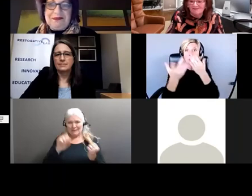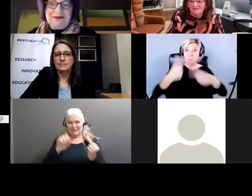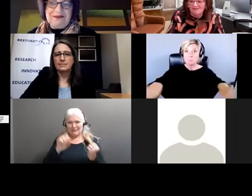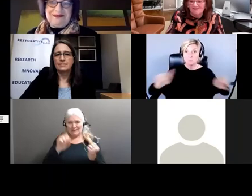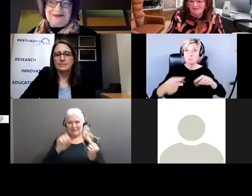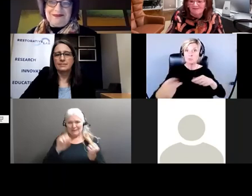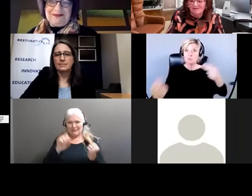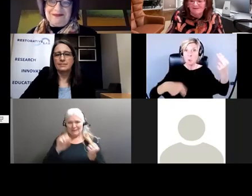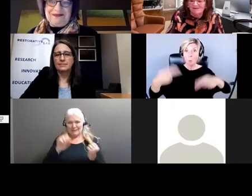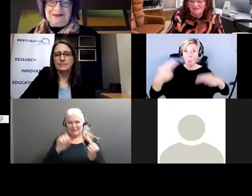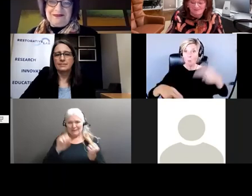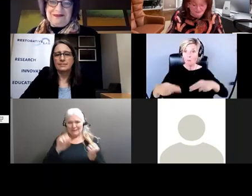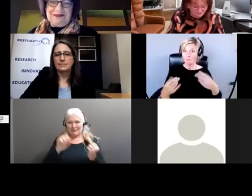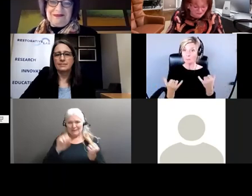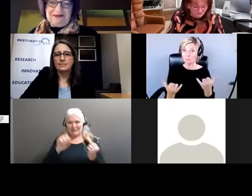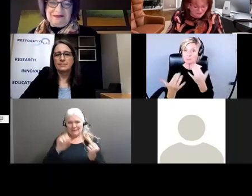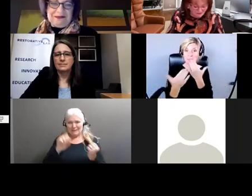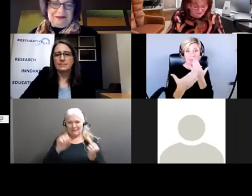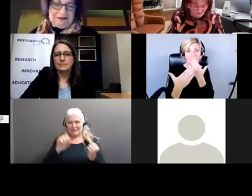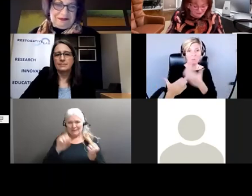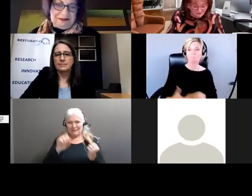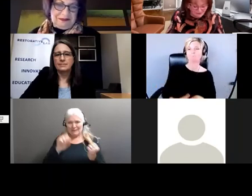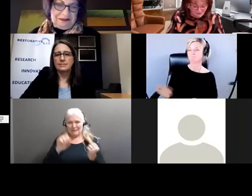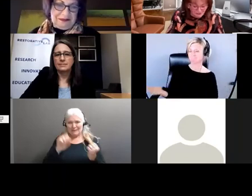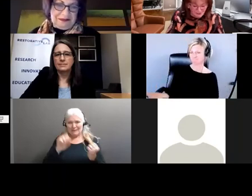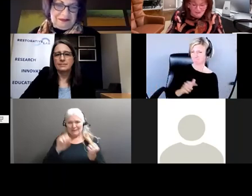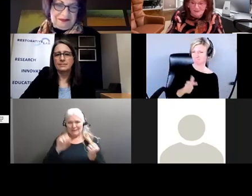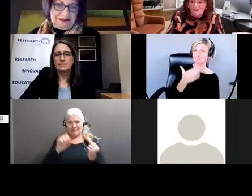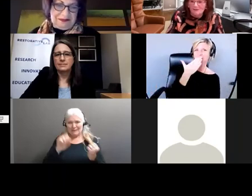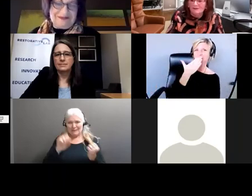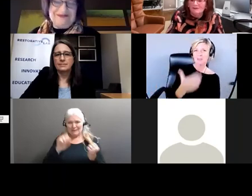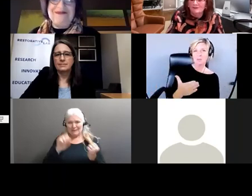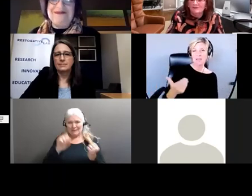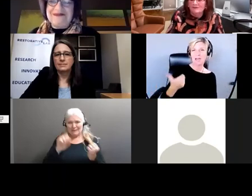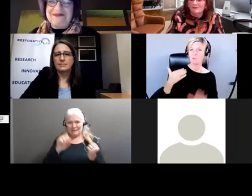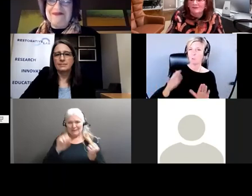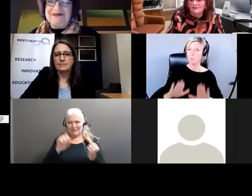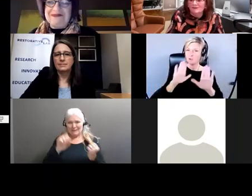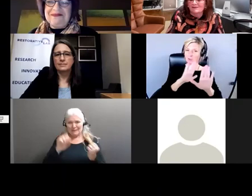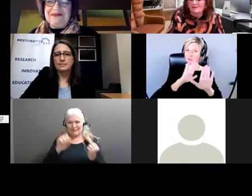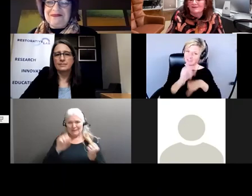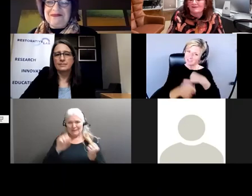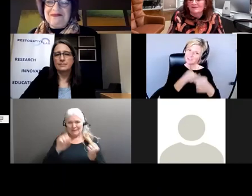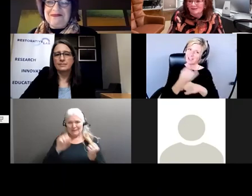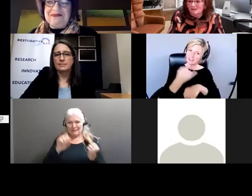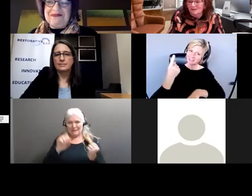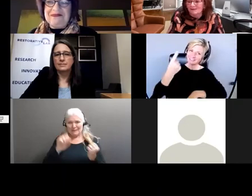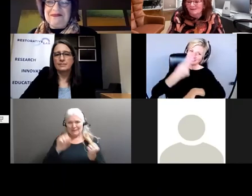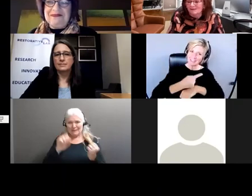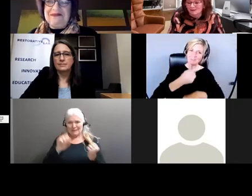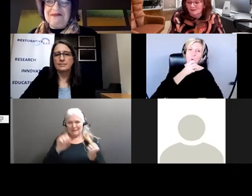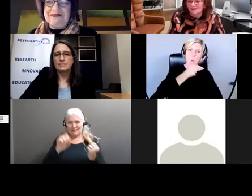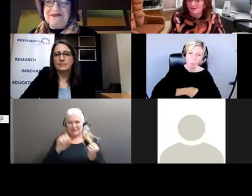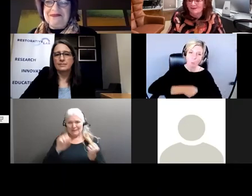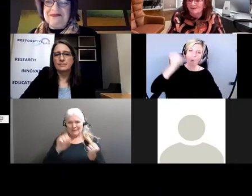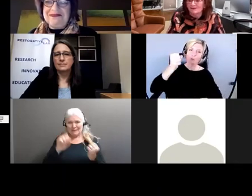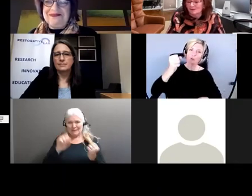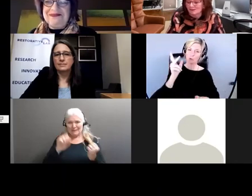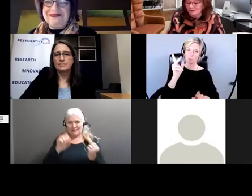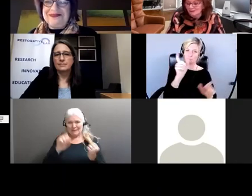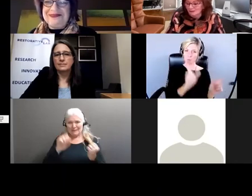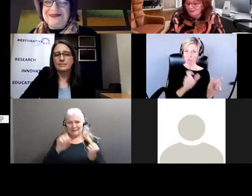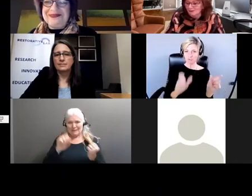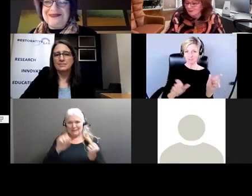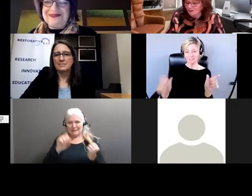Christine. I hope you all have a wonderful International Day of Older Persons. I'm sure many more events to come to throughout the day.